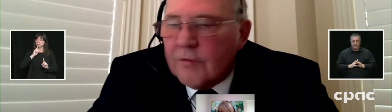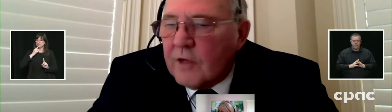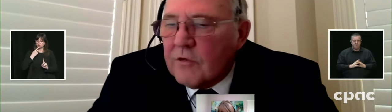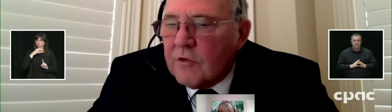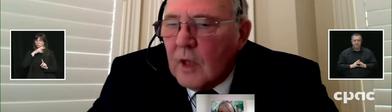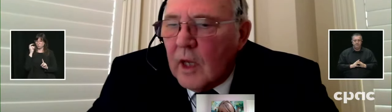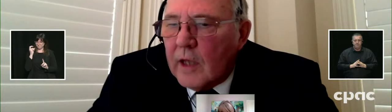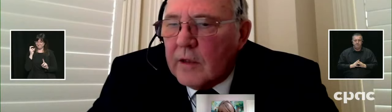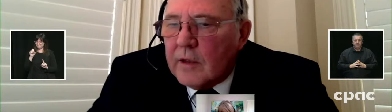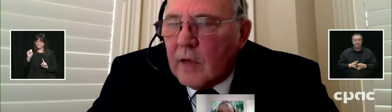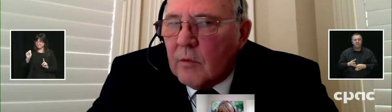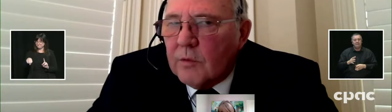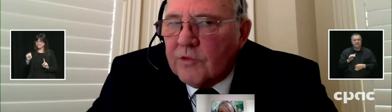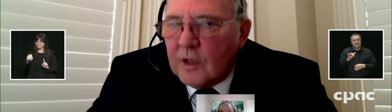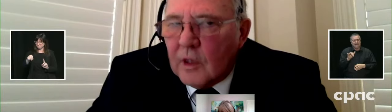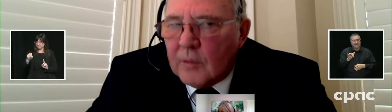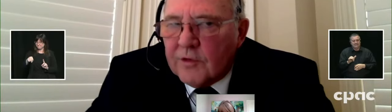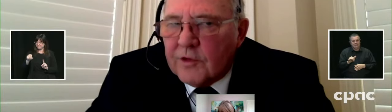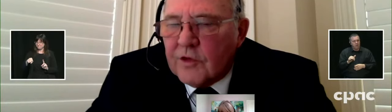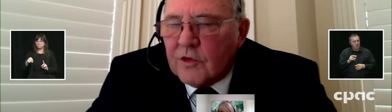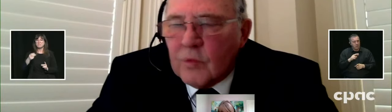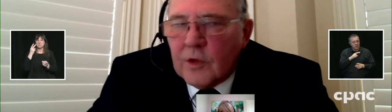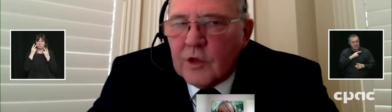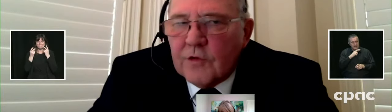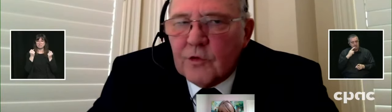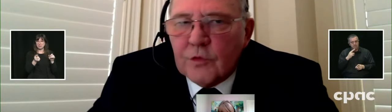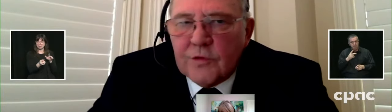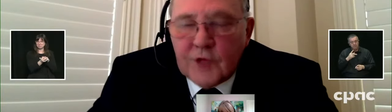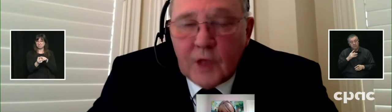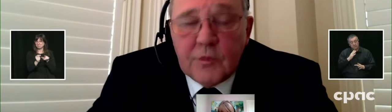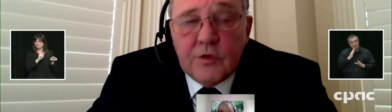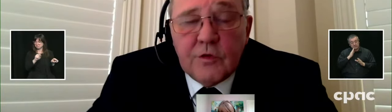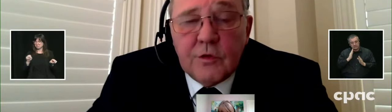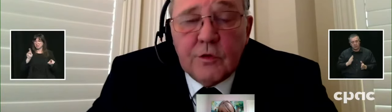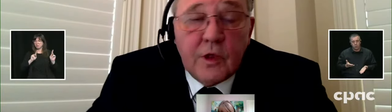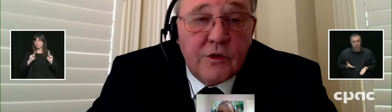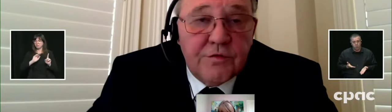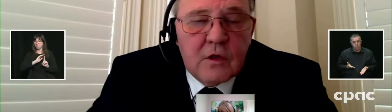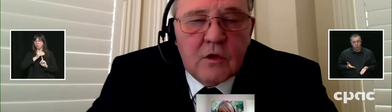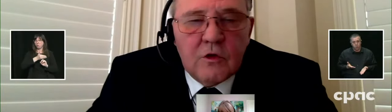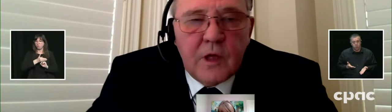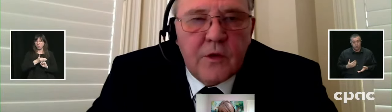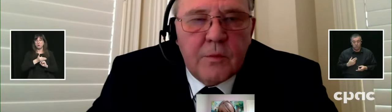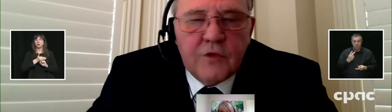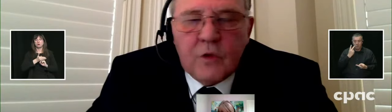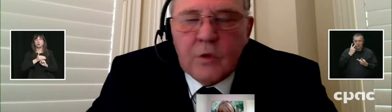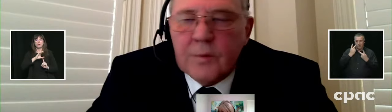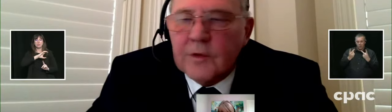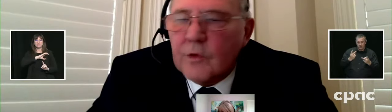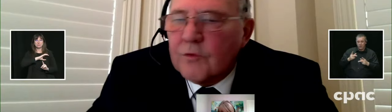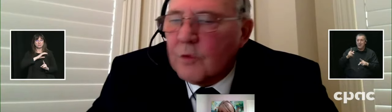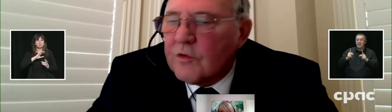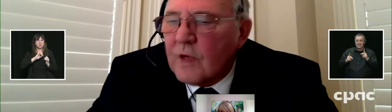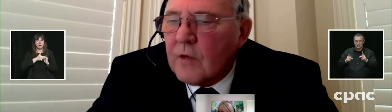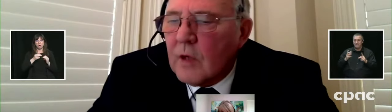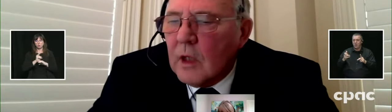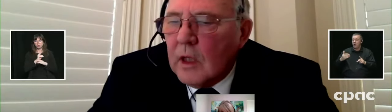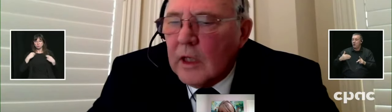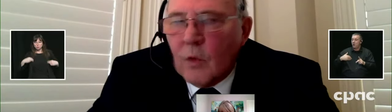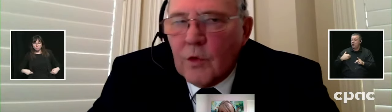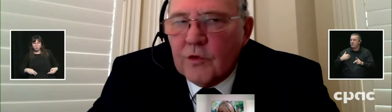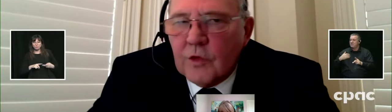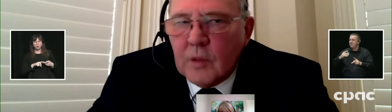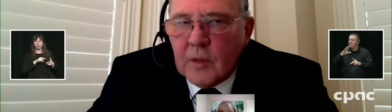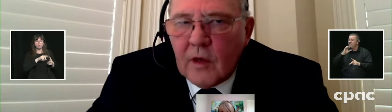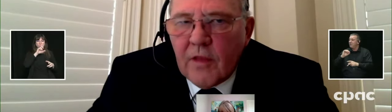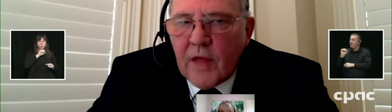criminal offense. And we've seen a number of incidents where individuals have attempted to use not just vehicles, but other police equipment, uniforms, et cetera, in